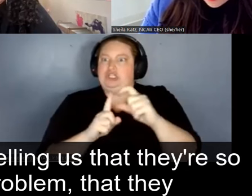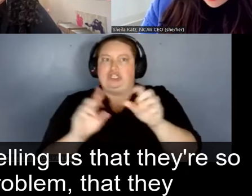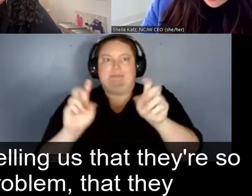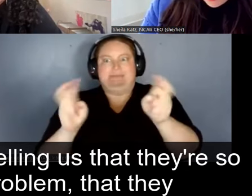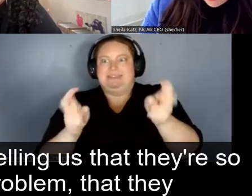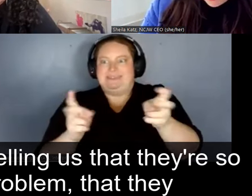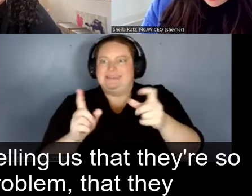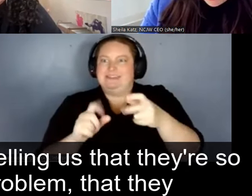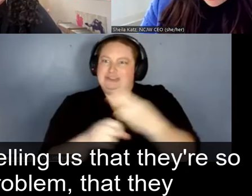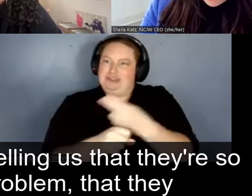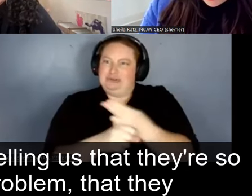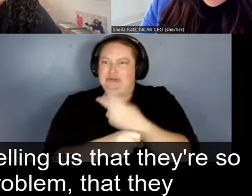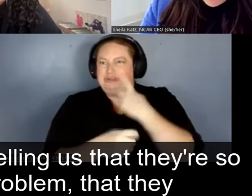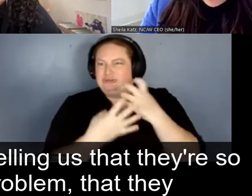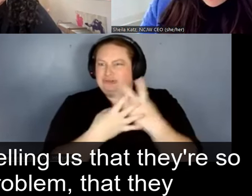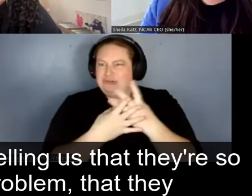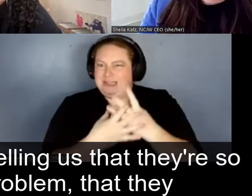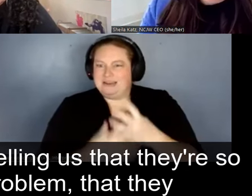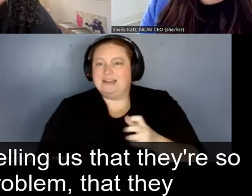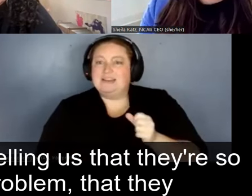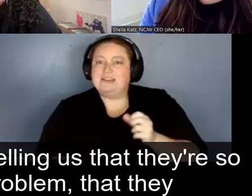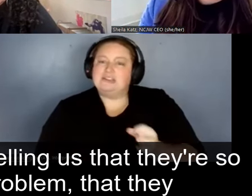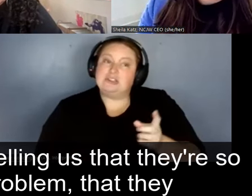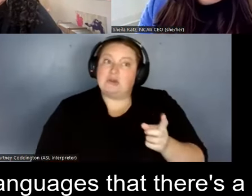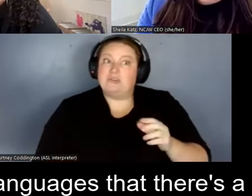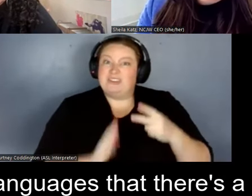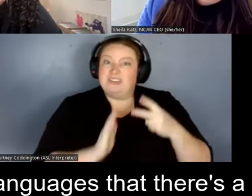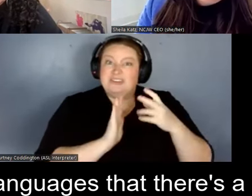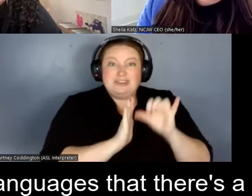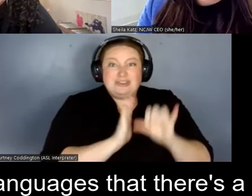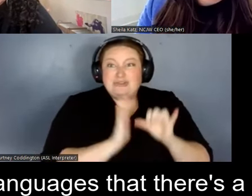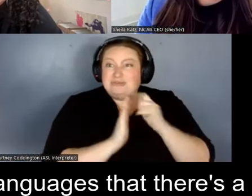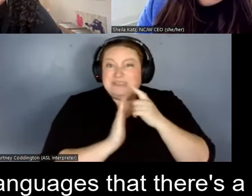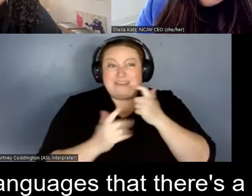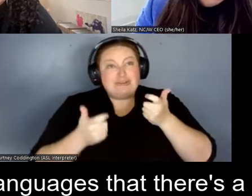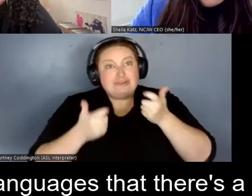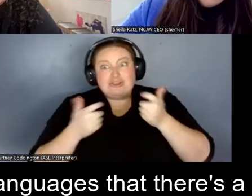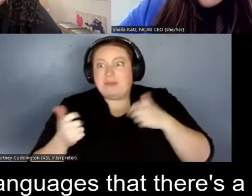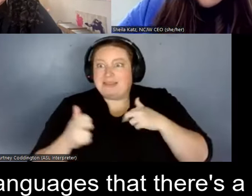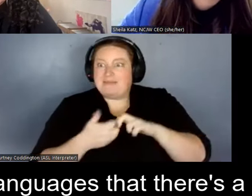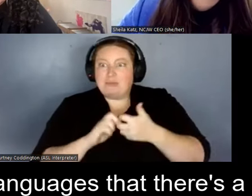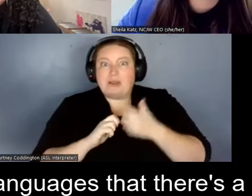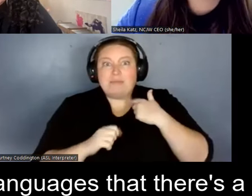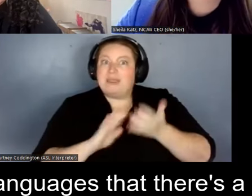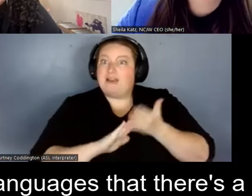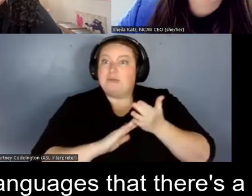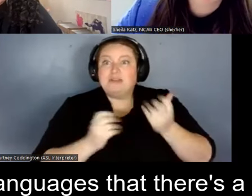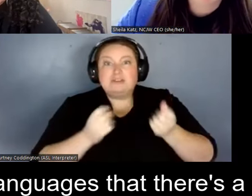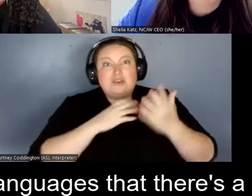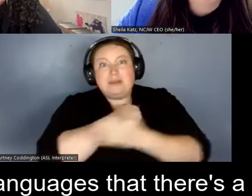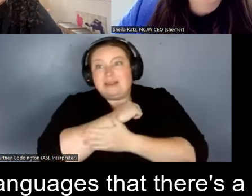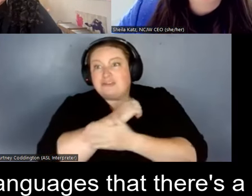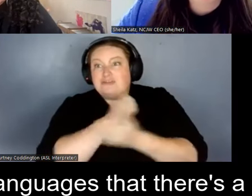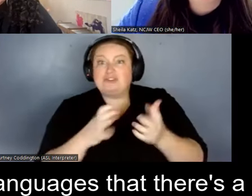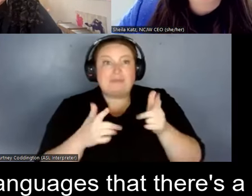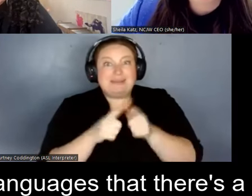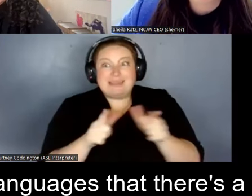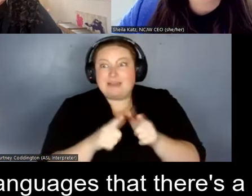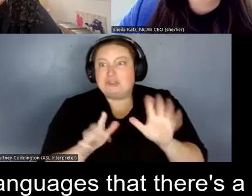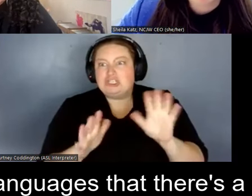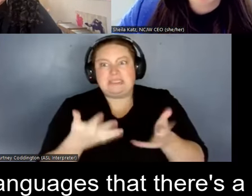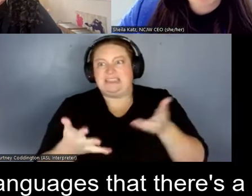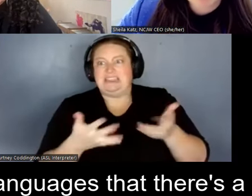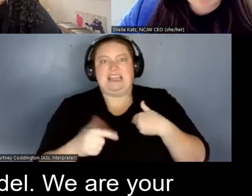us that they're so big that they have a problem, that they operate in so many countries and so many languages that there's a challenge. And so we are saying